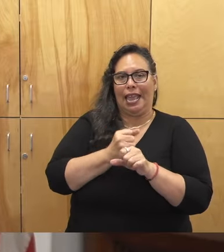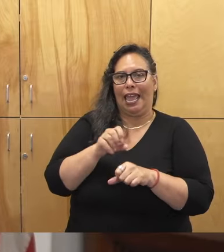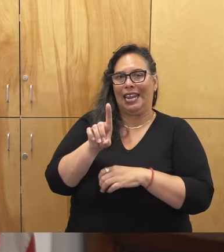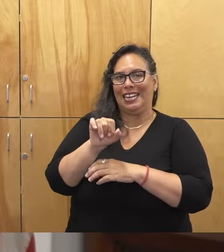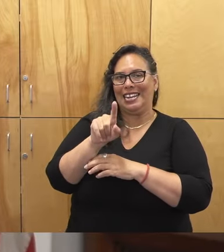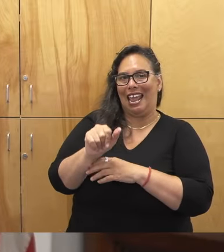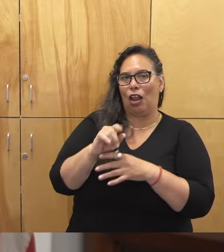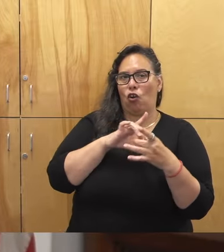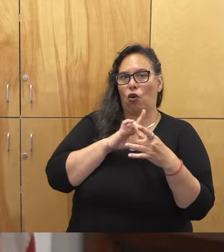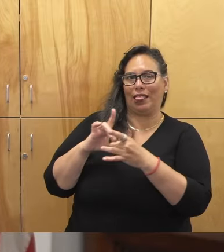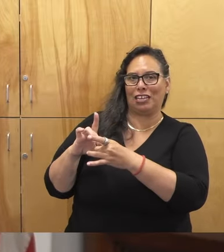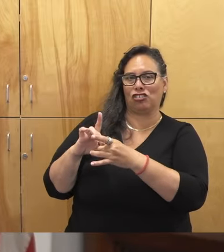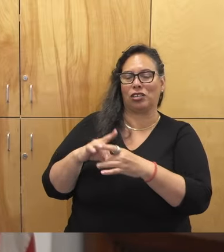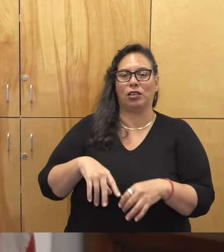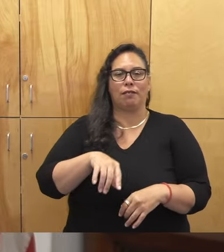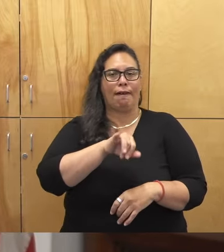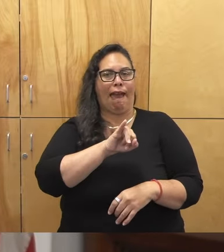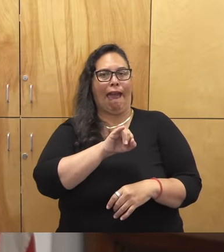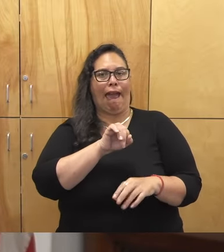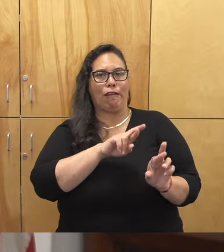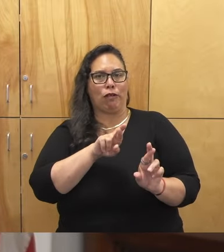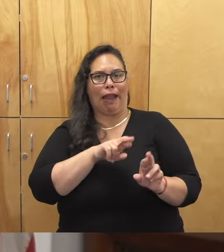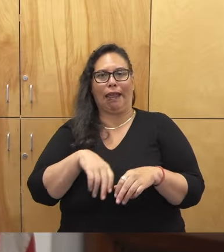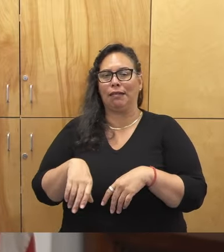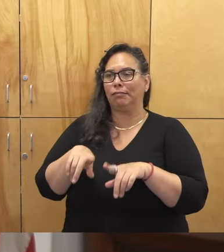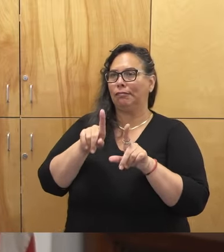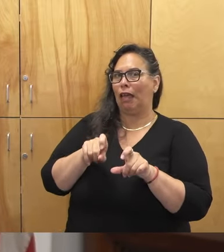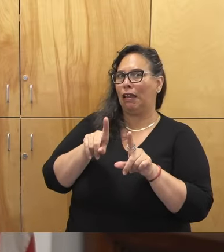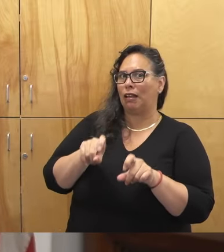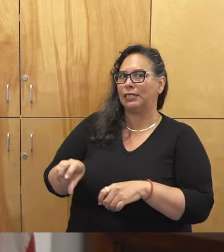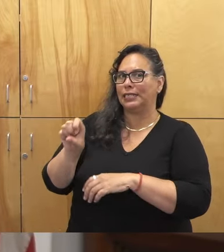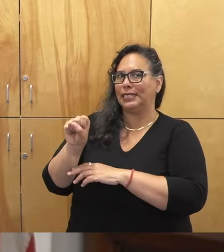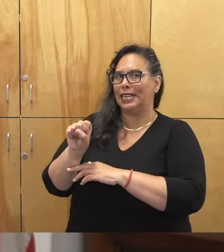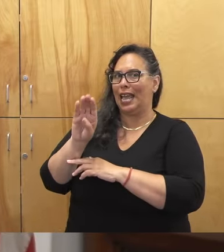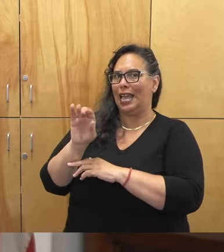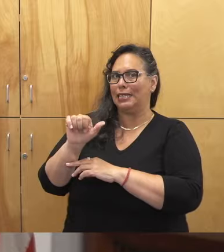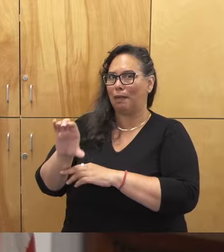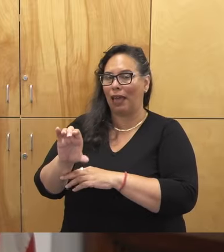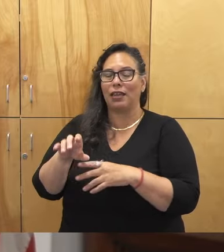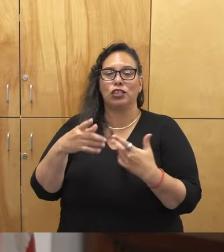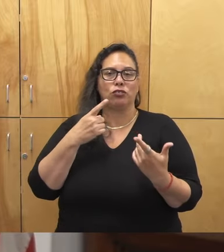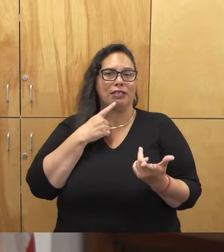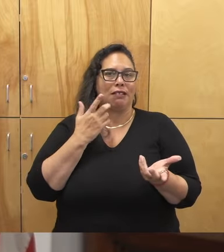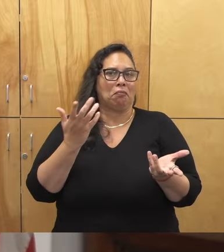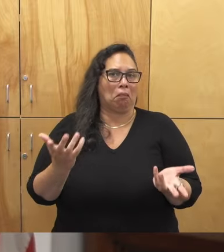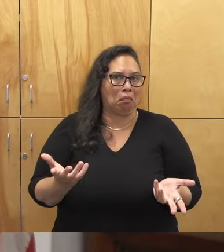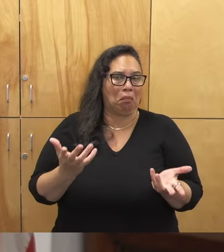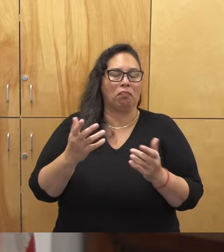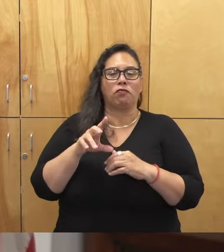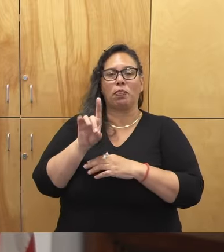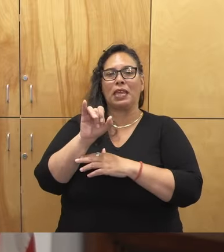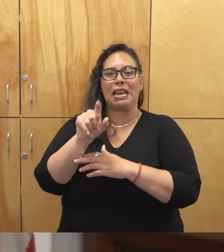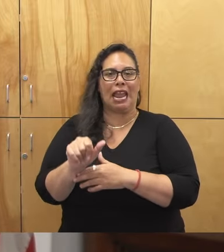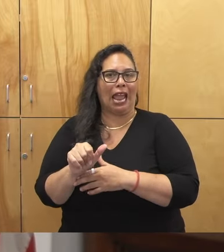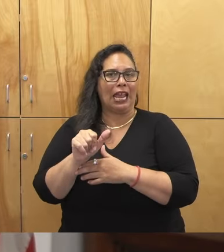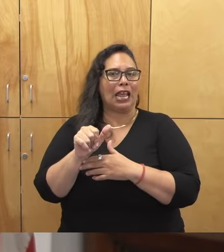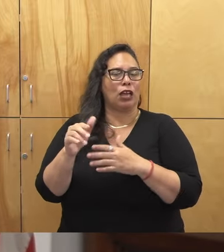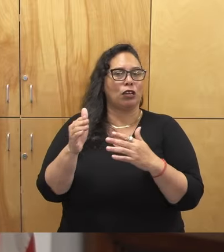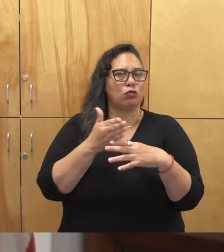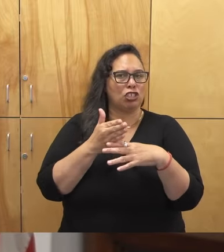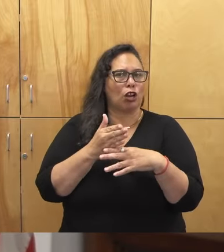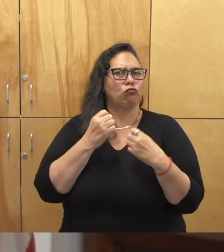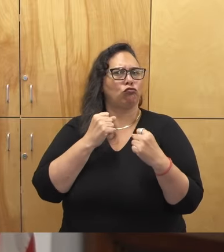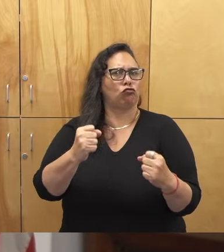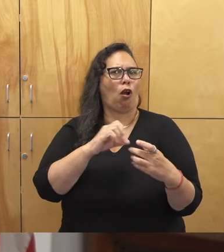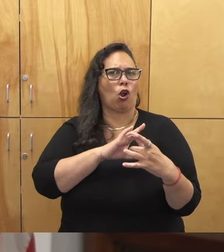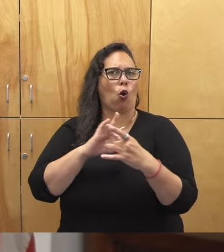correlation between iReady diagnostics and SBAC data, and you brought back and said that, you know, from the data that was shared, there was a strong correlation.